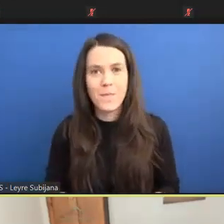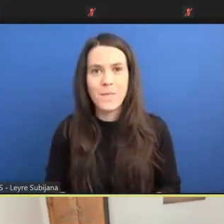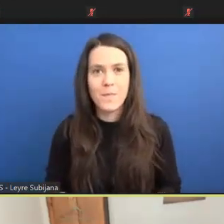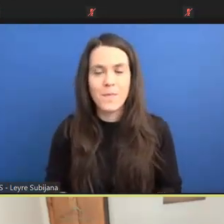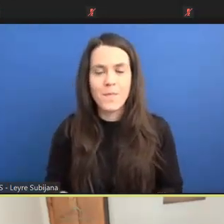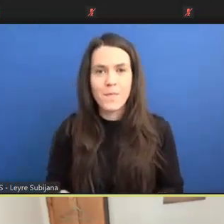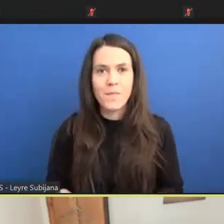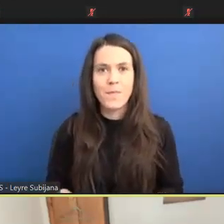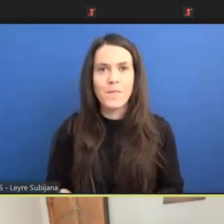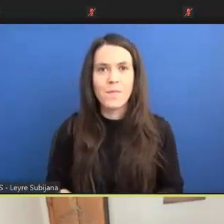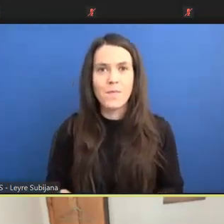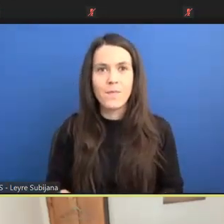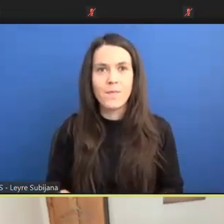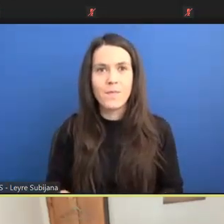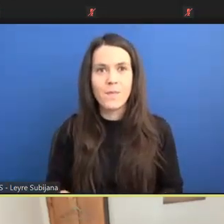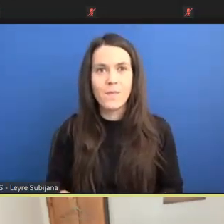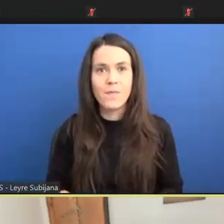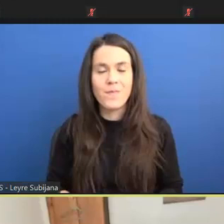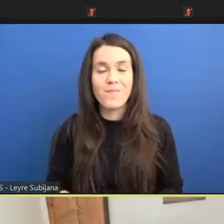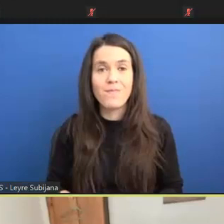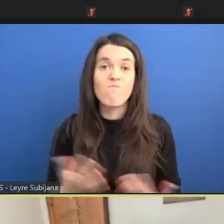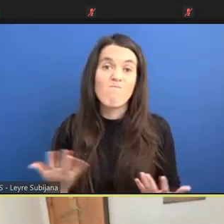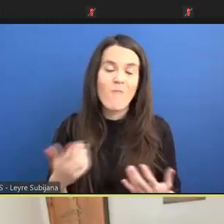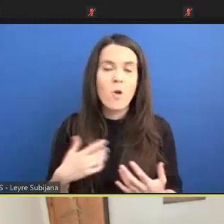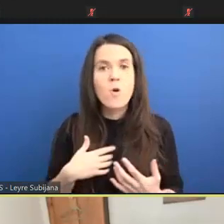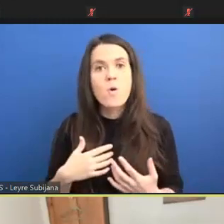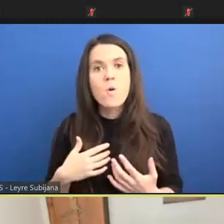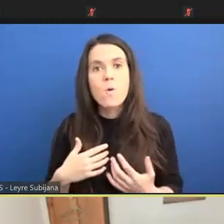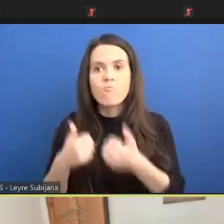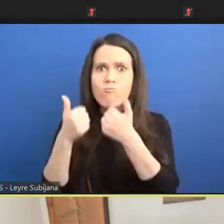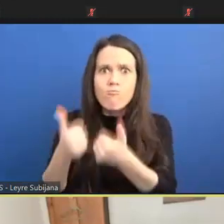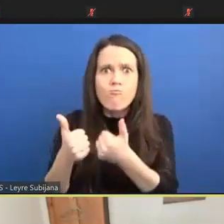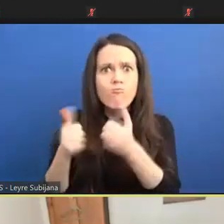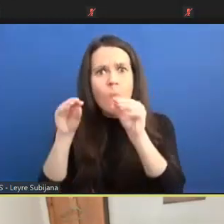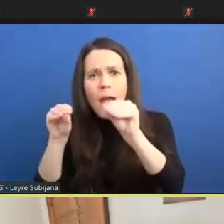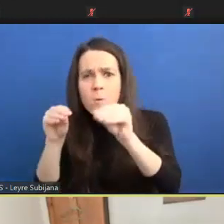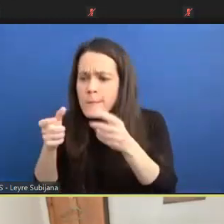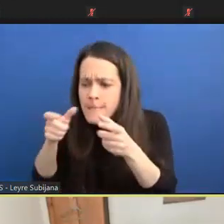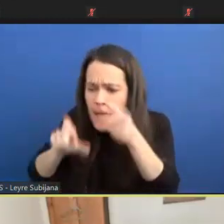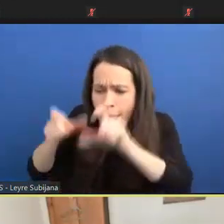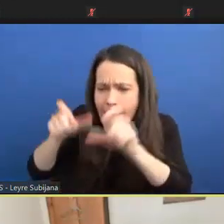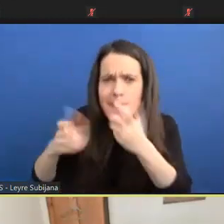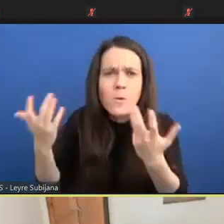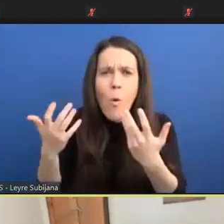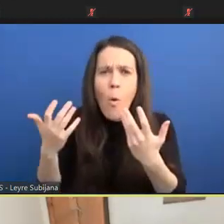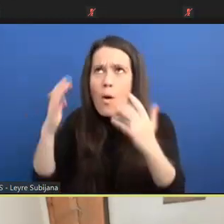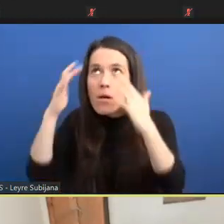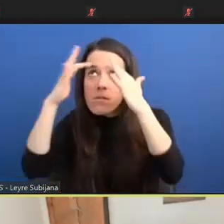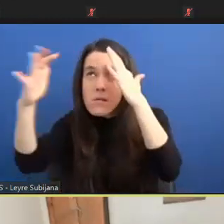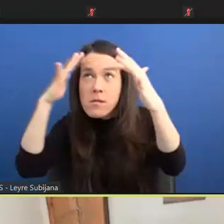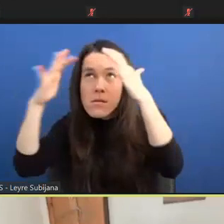good science education or you know, humanities education, then, you know, it's much